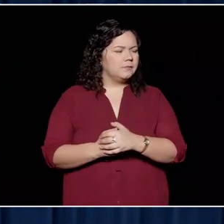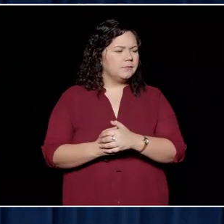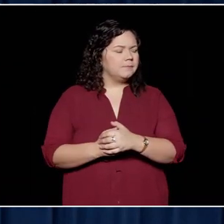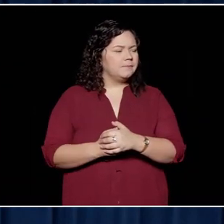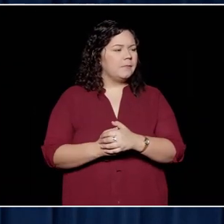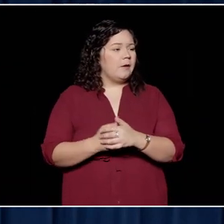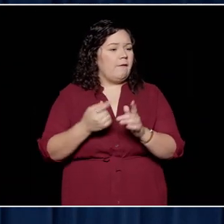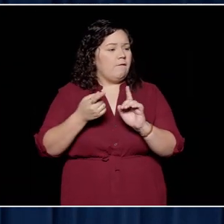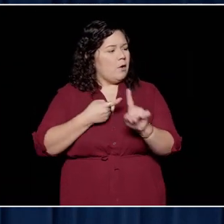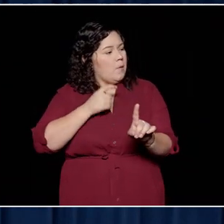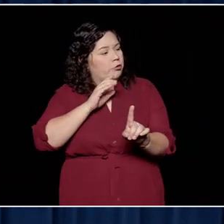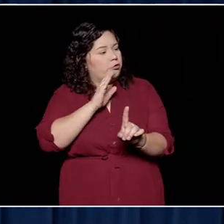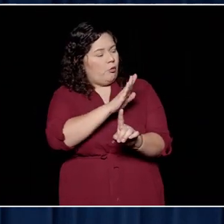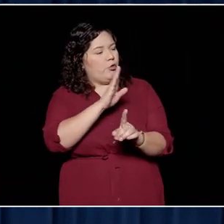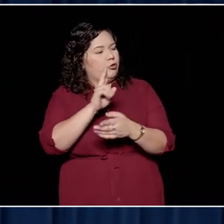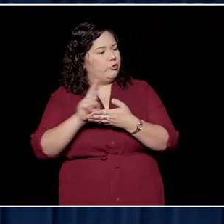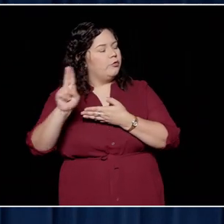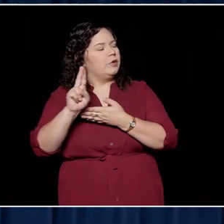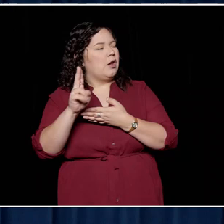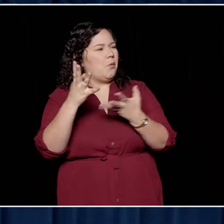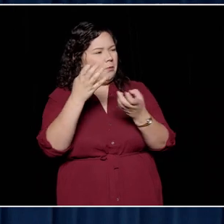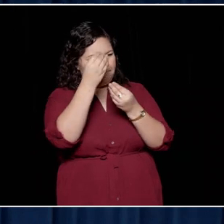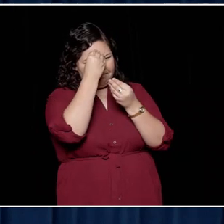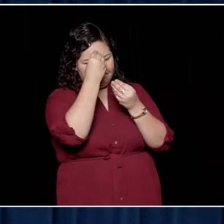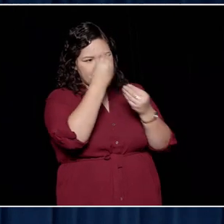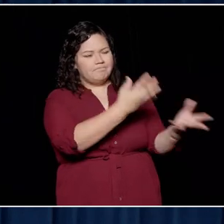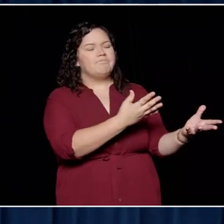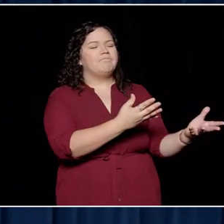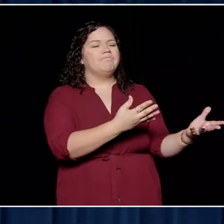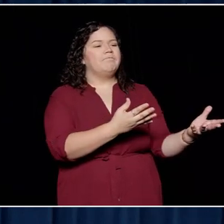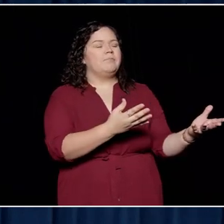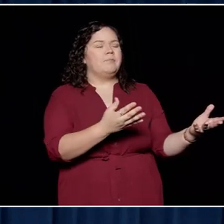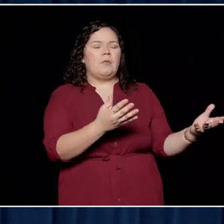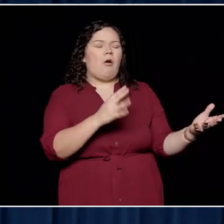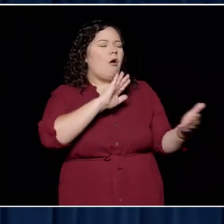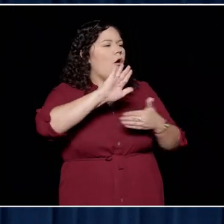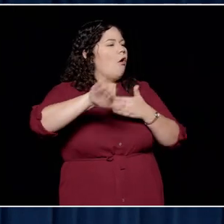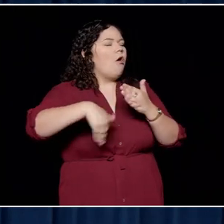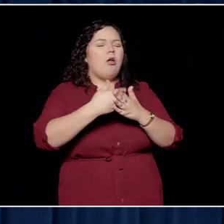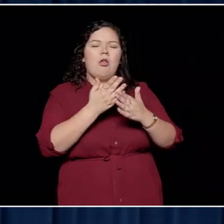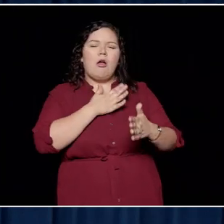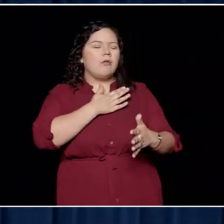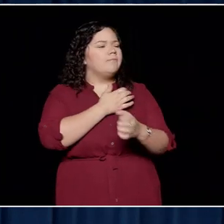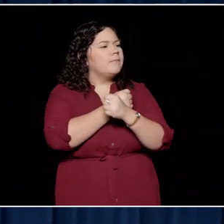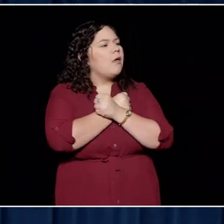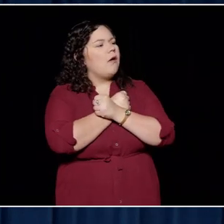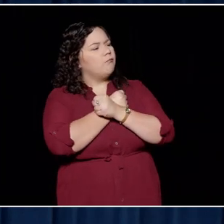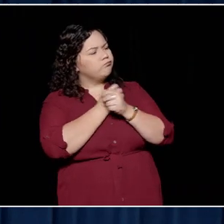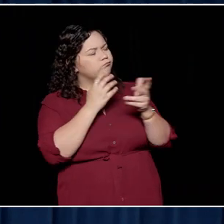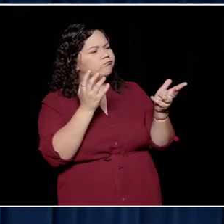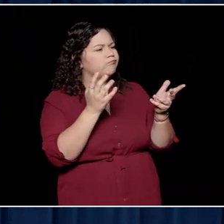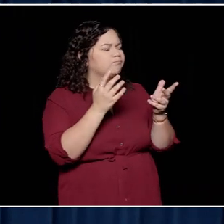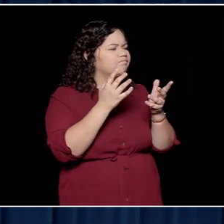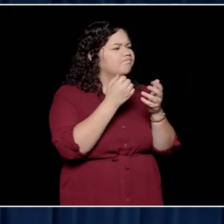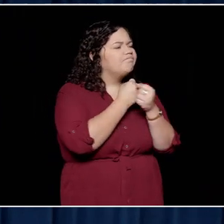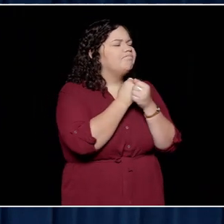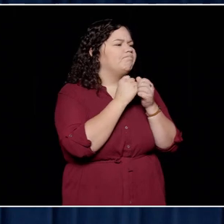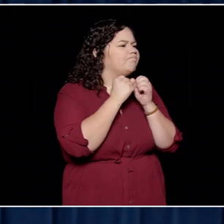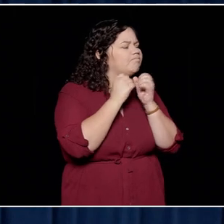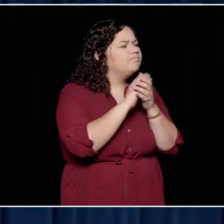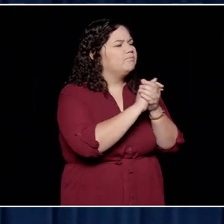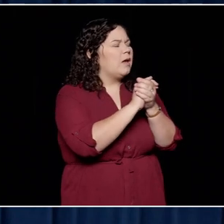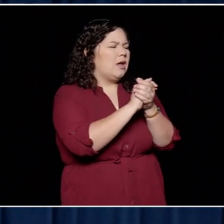behalf of your university, and with great admiration and affection, I extend our